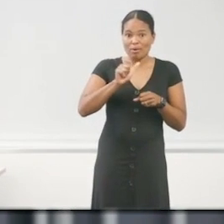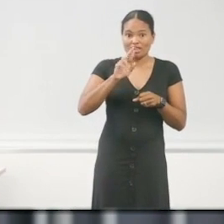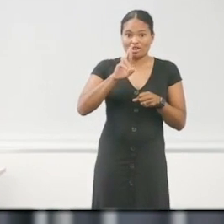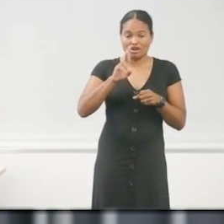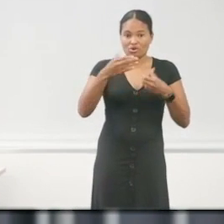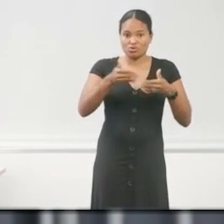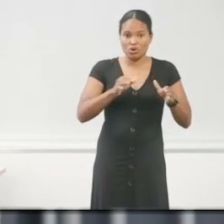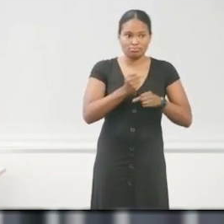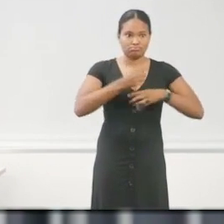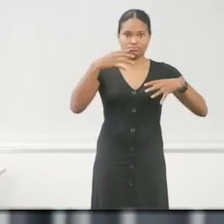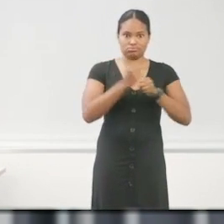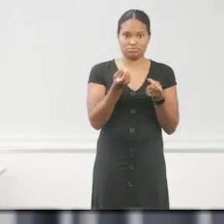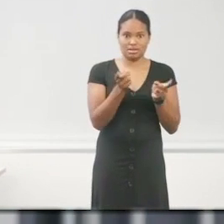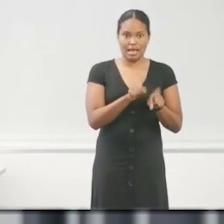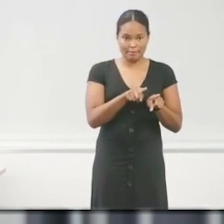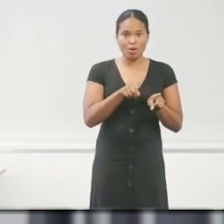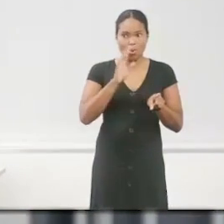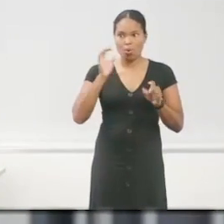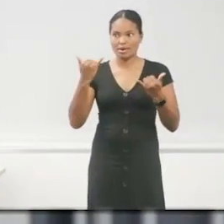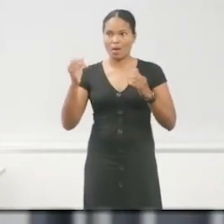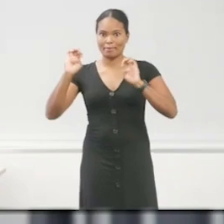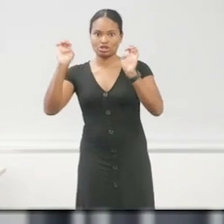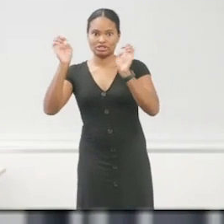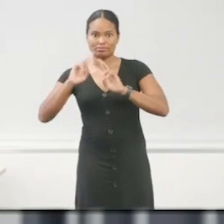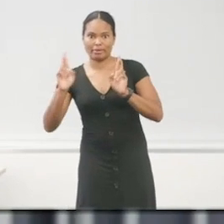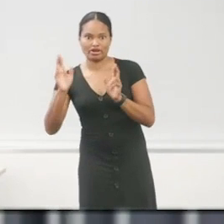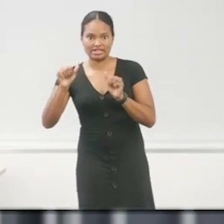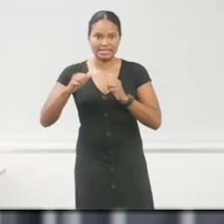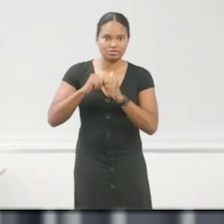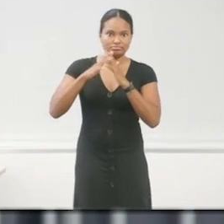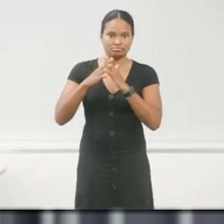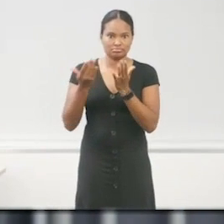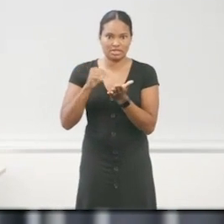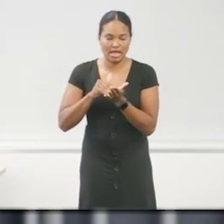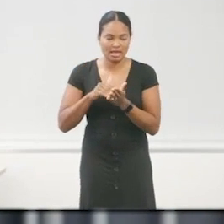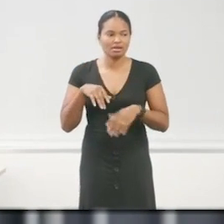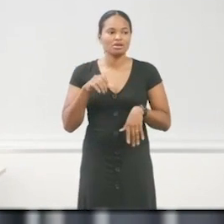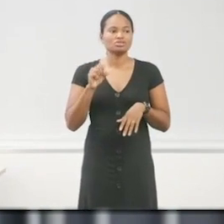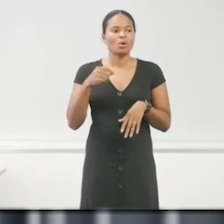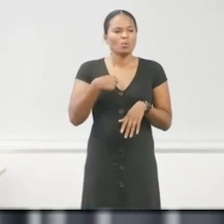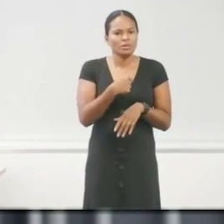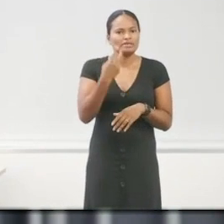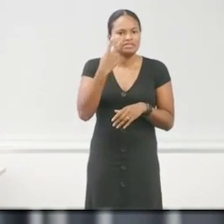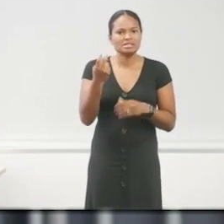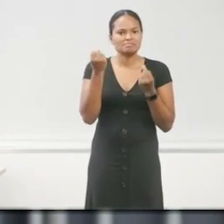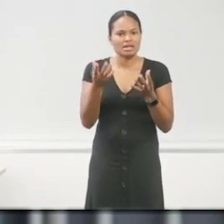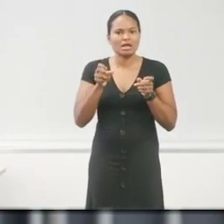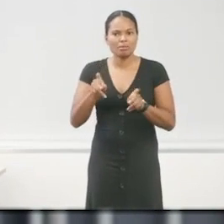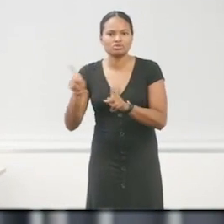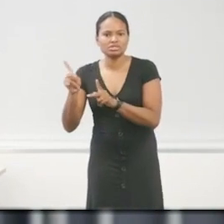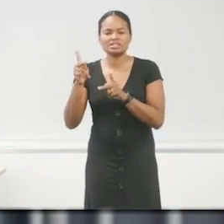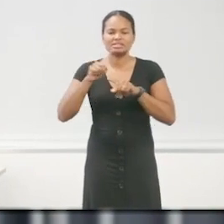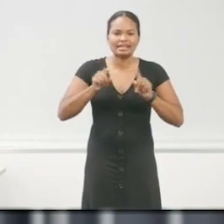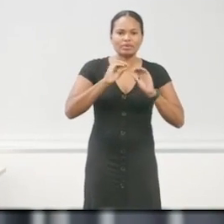has evolved to a conference where we see leaders in emergency management, emergency preparedness, organizations that serve